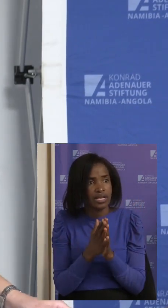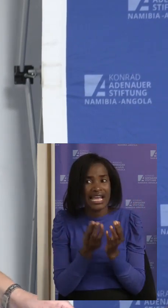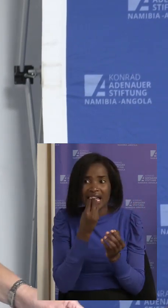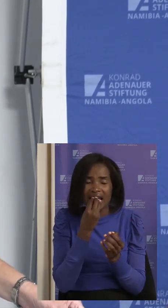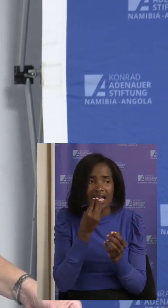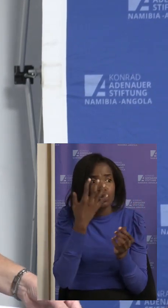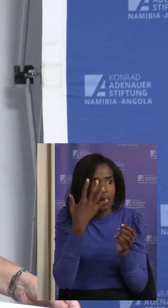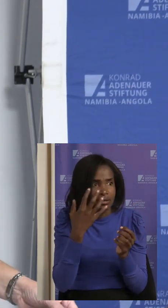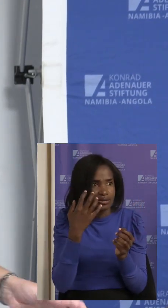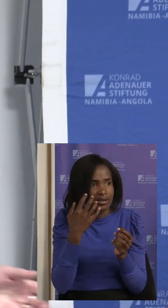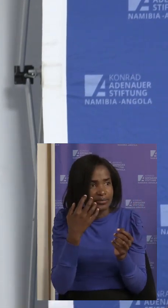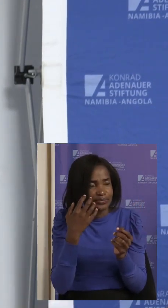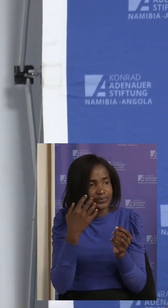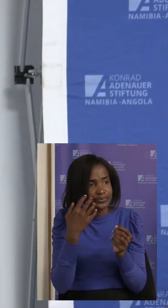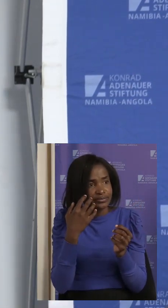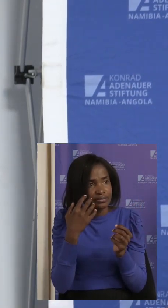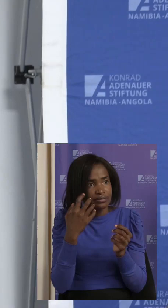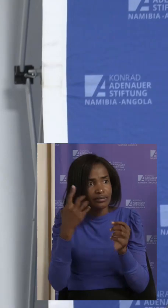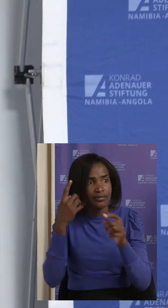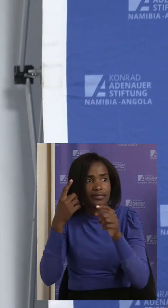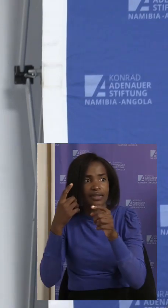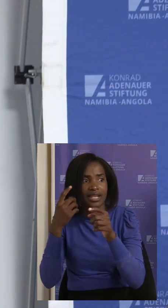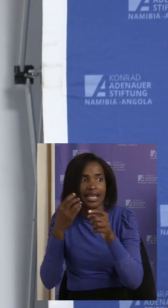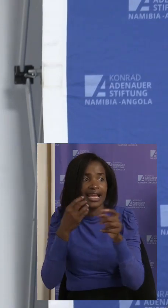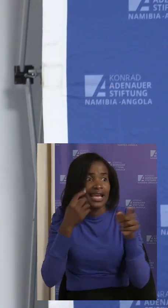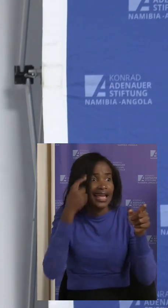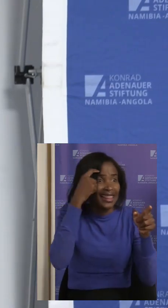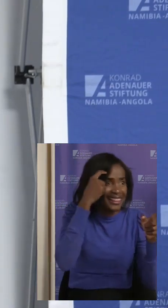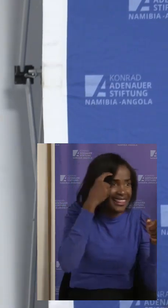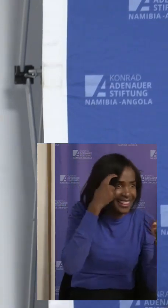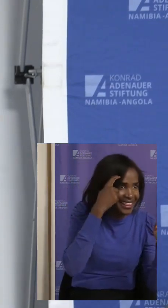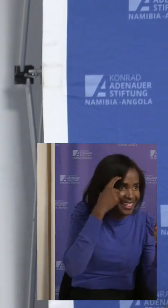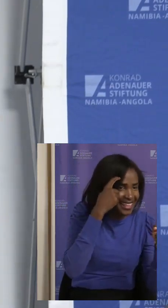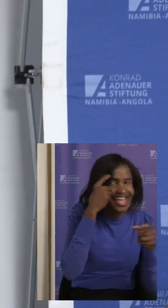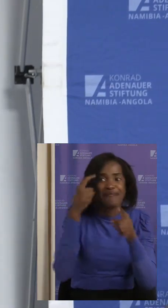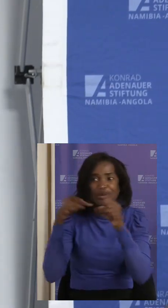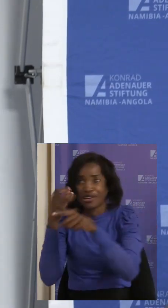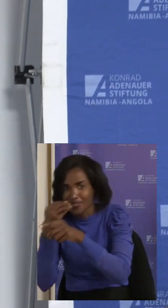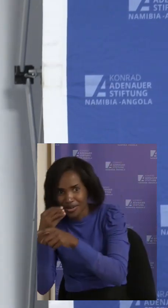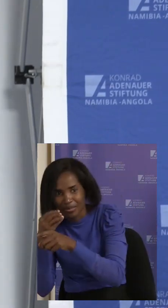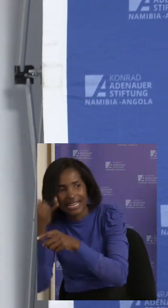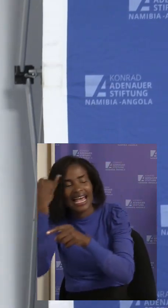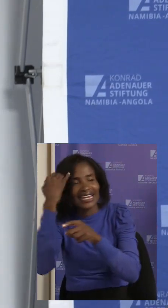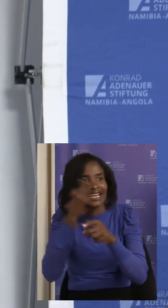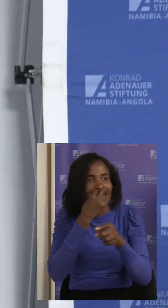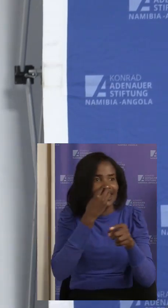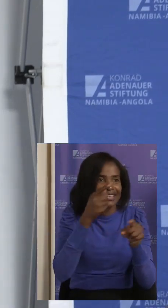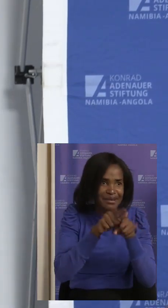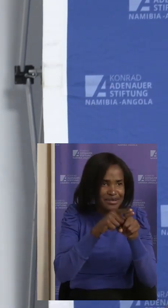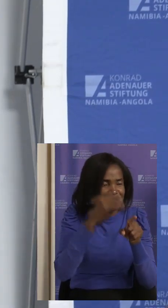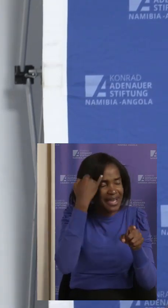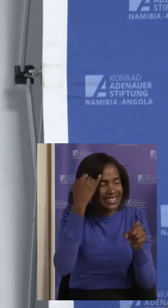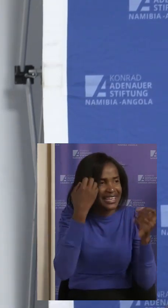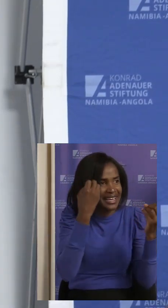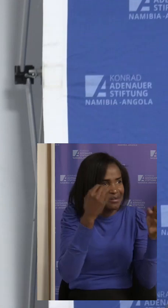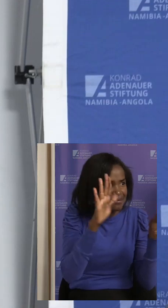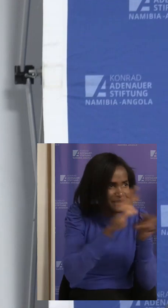of thought, and outside there are real food. So please serve yourself and enjoy.